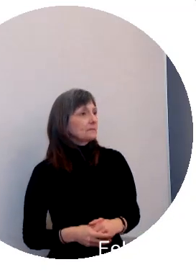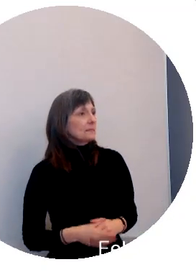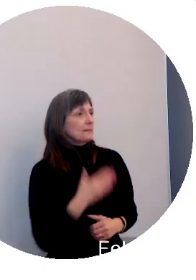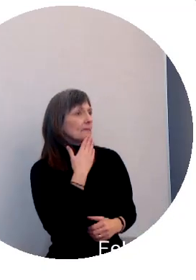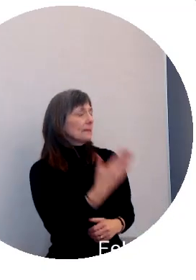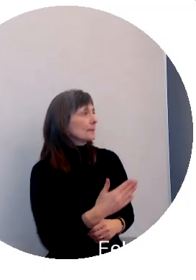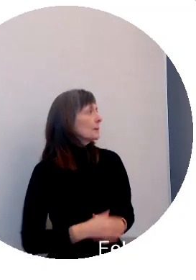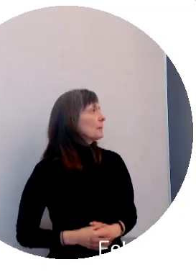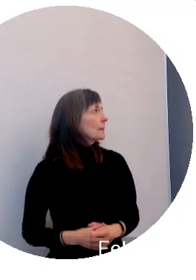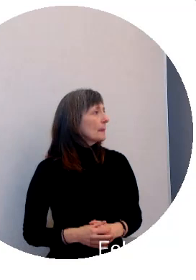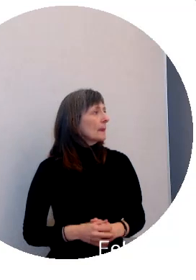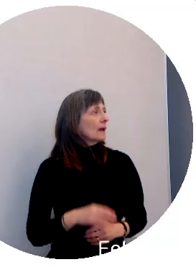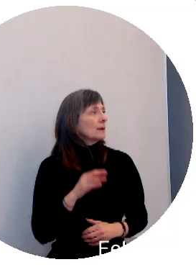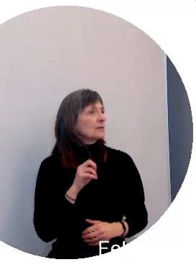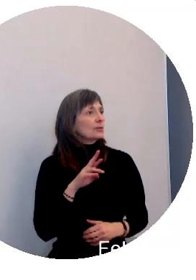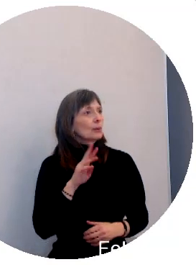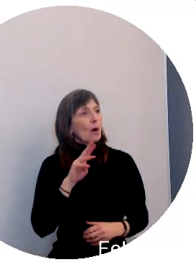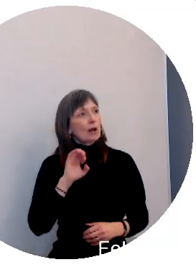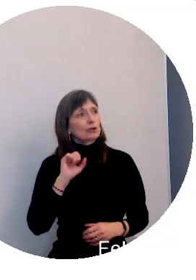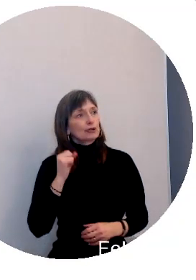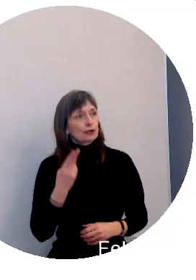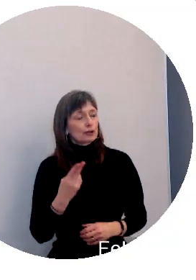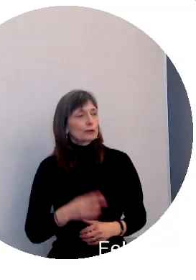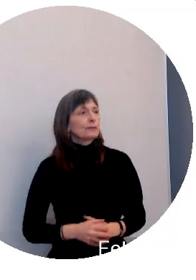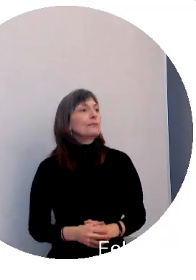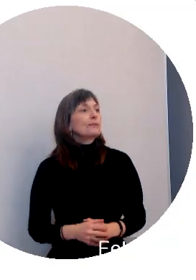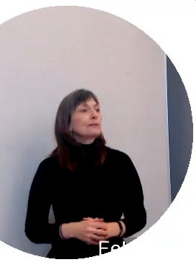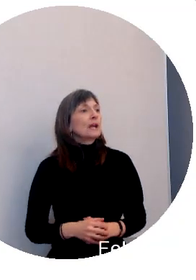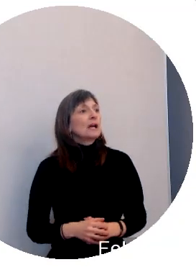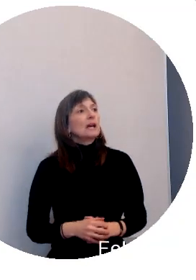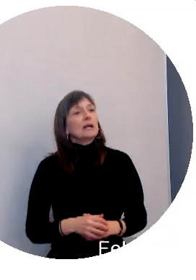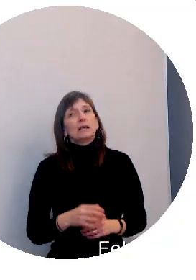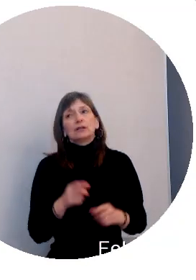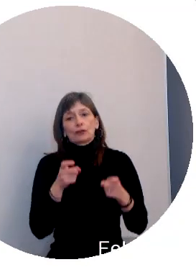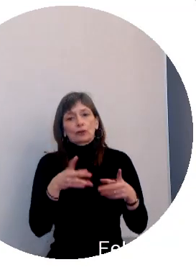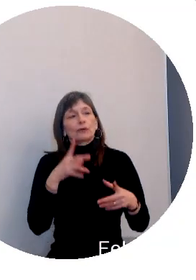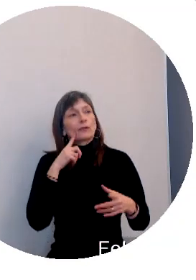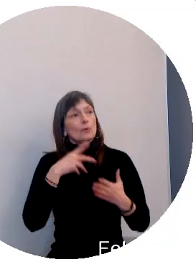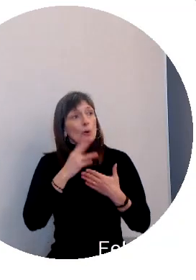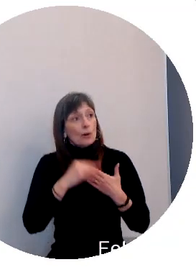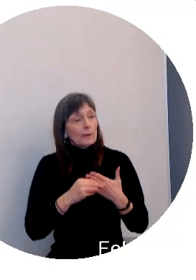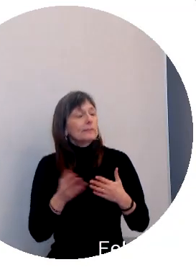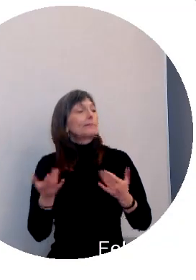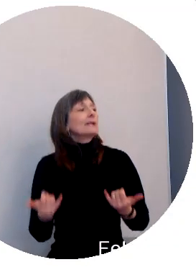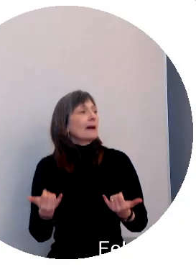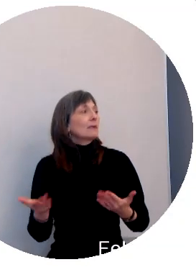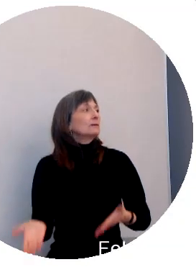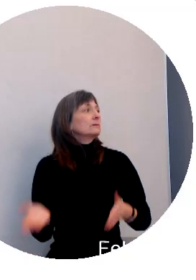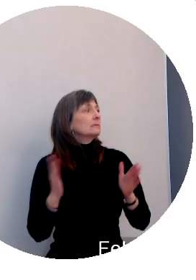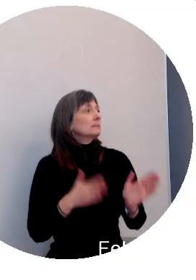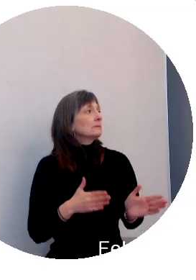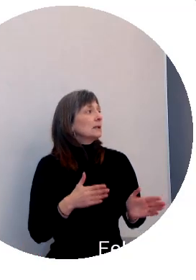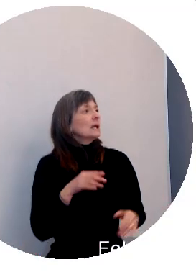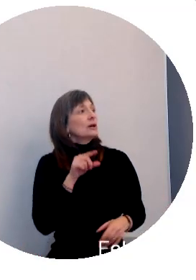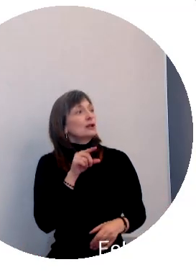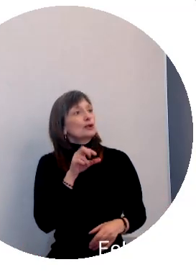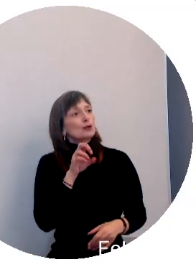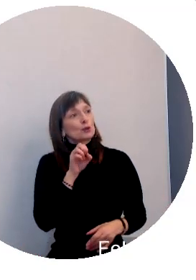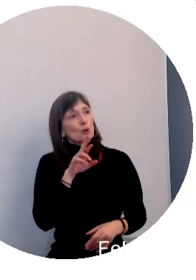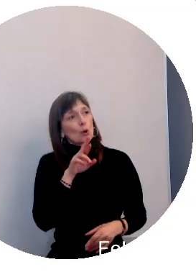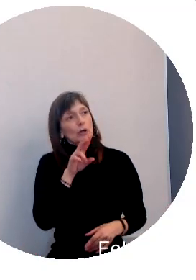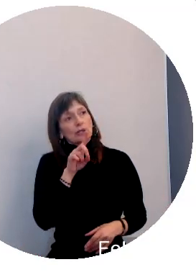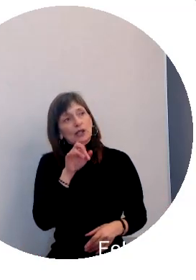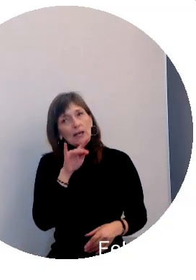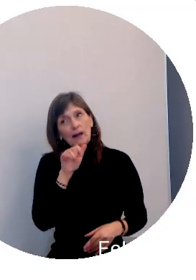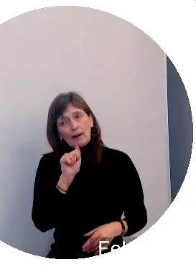Thank you, Mr. Walsh. Mr. Walsh is the Associate Director for Programs and Human Resources. And now I'd ask Ms. Georgina